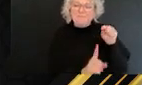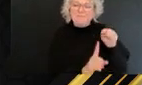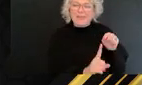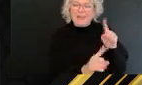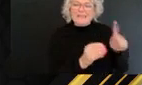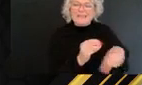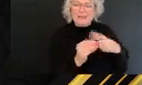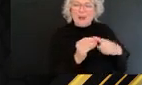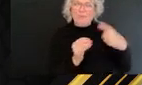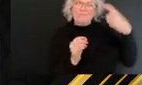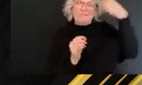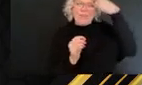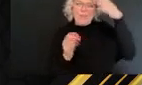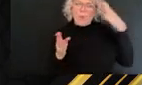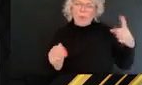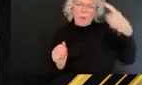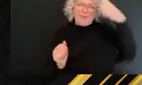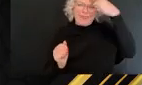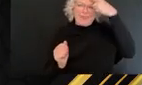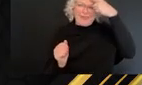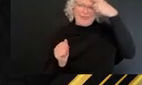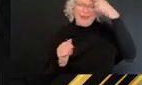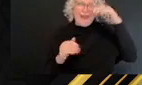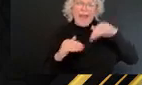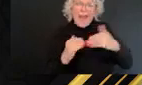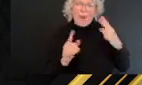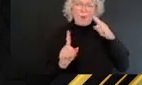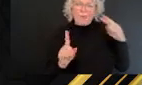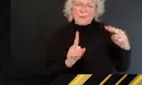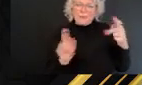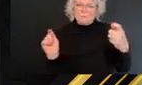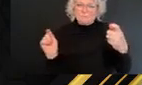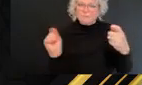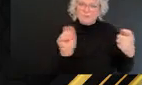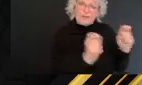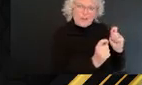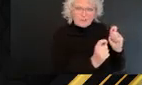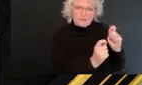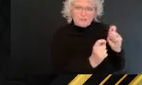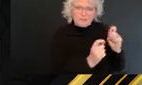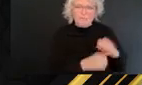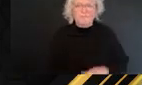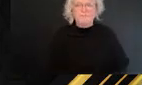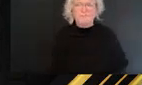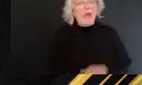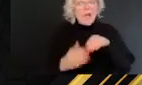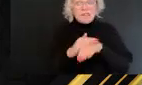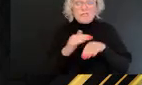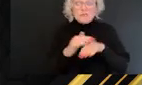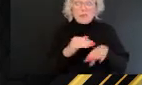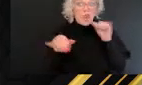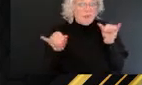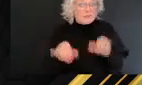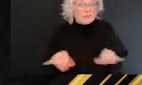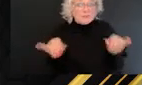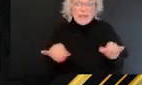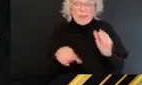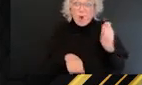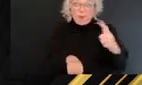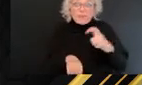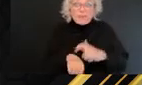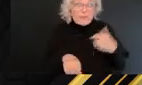But it is about a shift in thinking and perception. Accessibility is not static, and we all